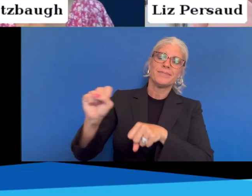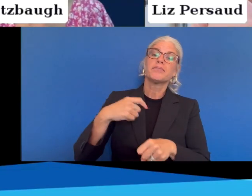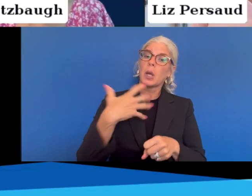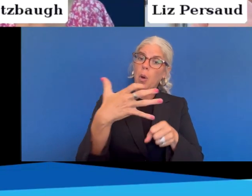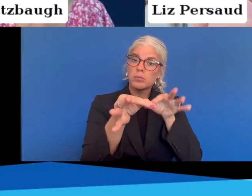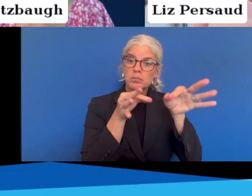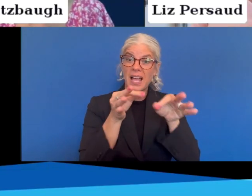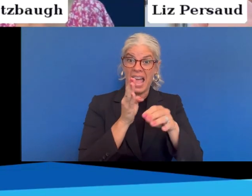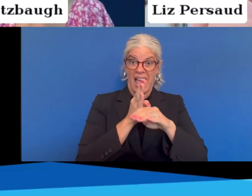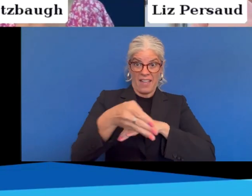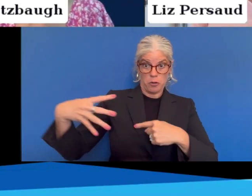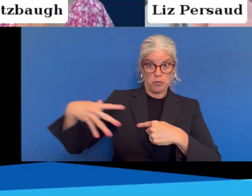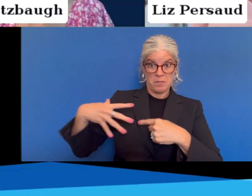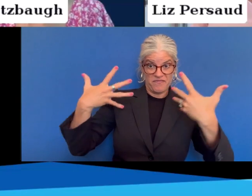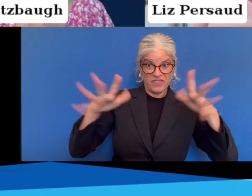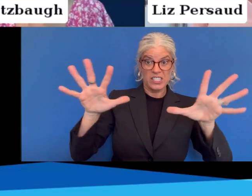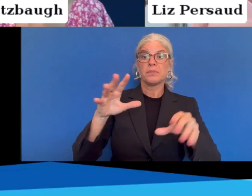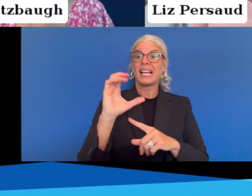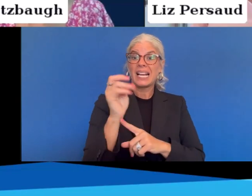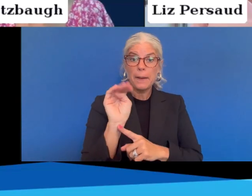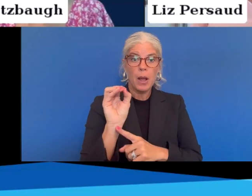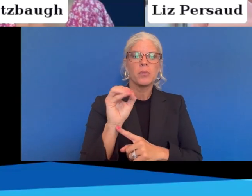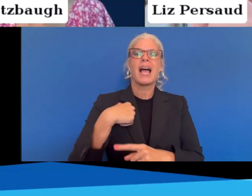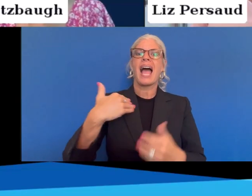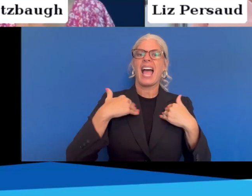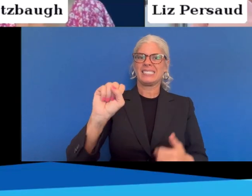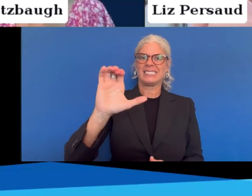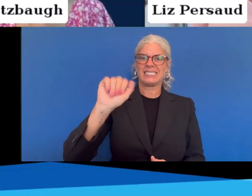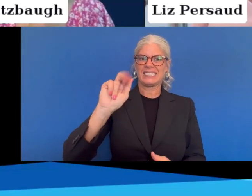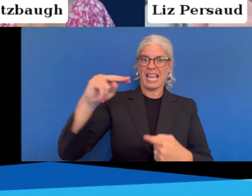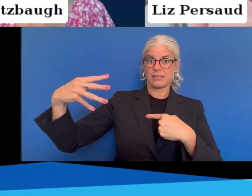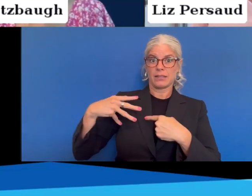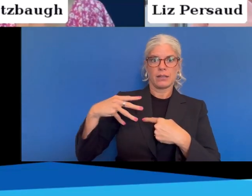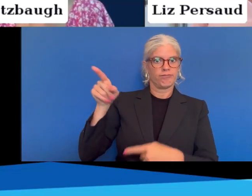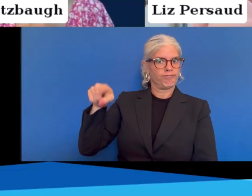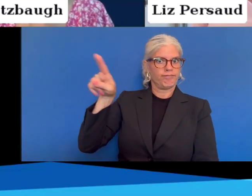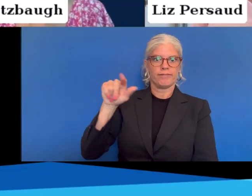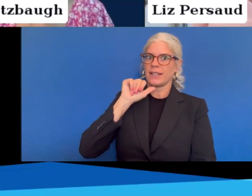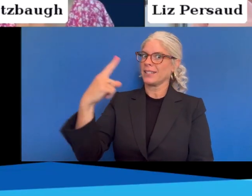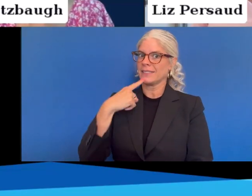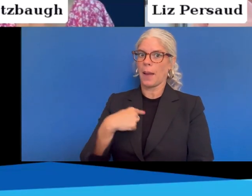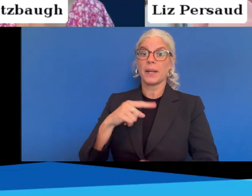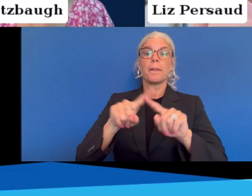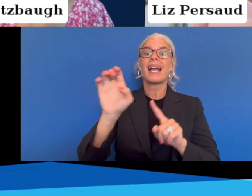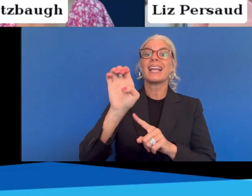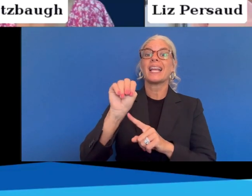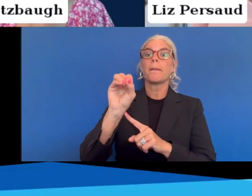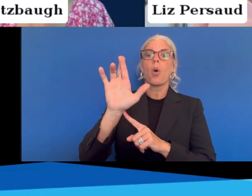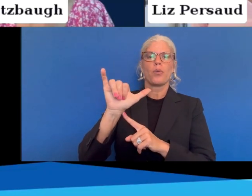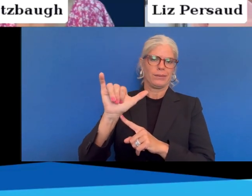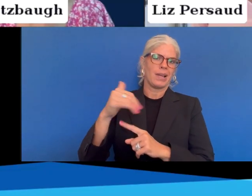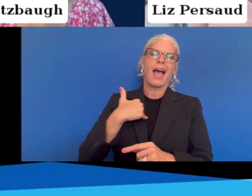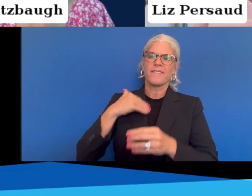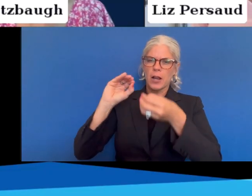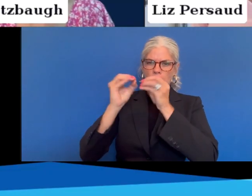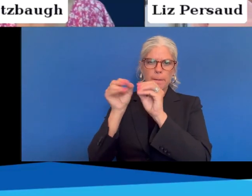chemo, I had a scan done, and they didn't tell me. Emory has a